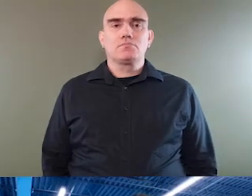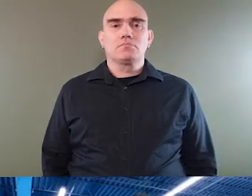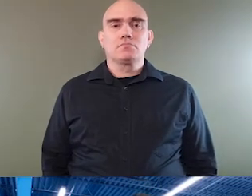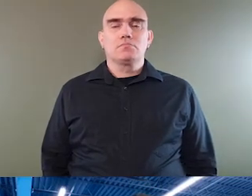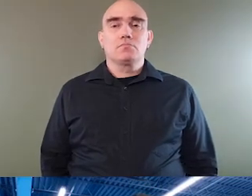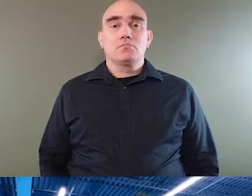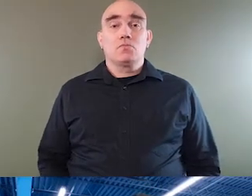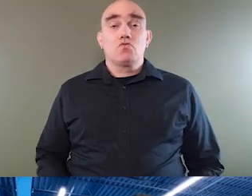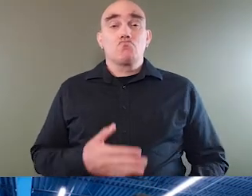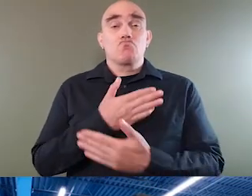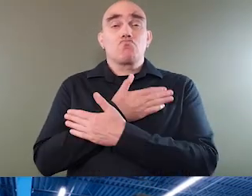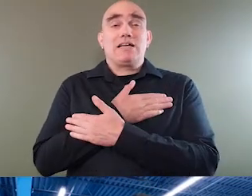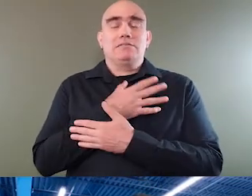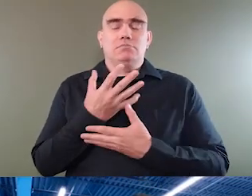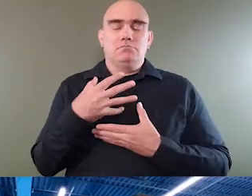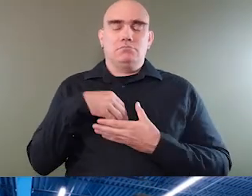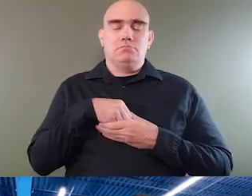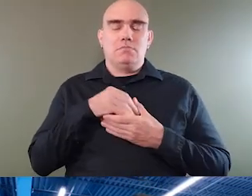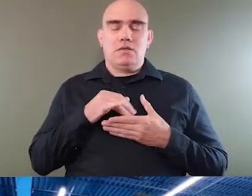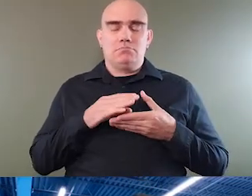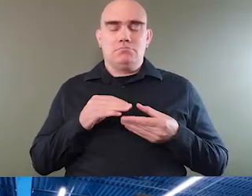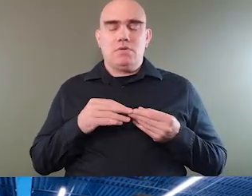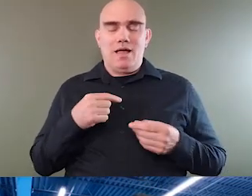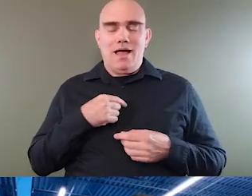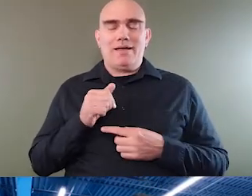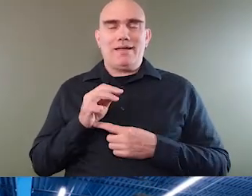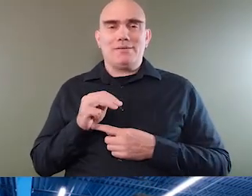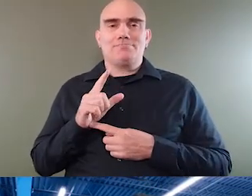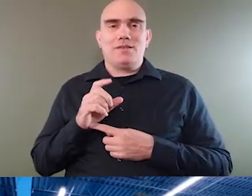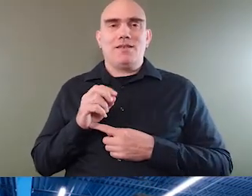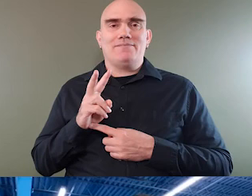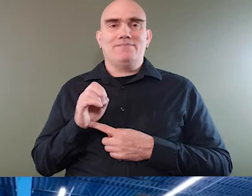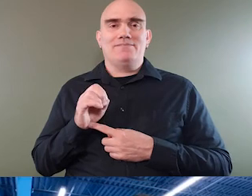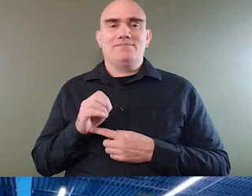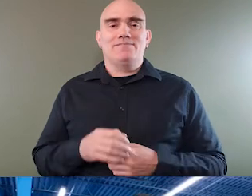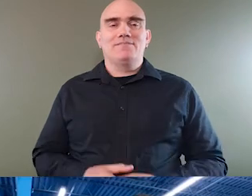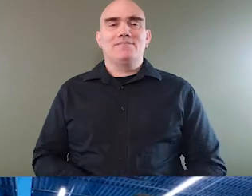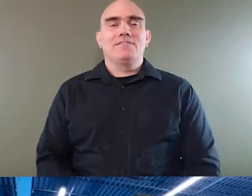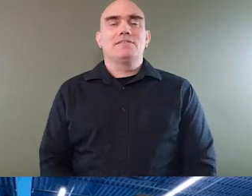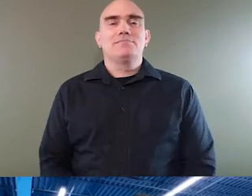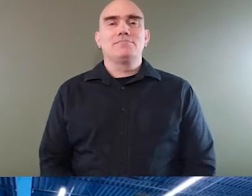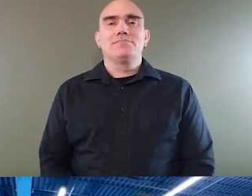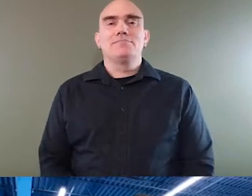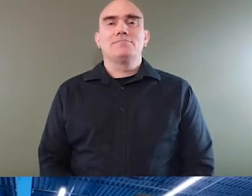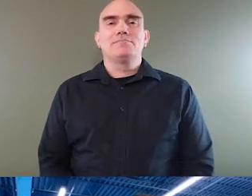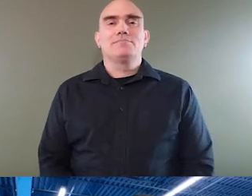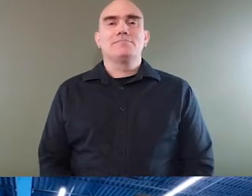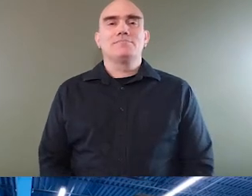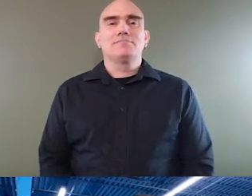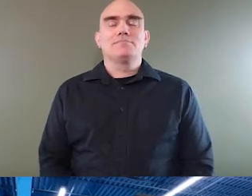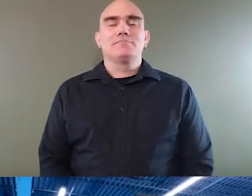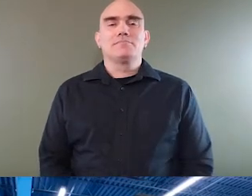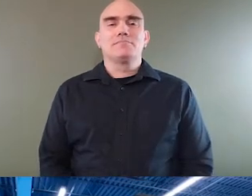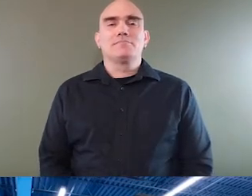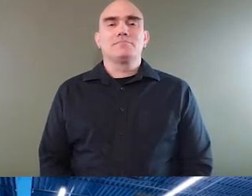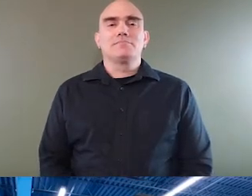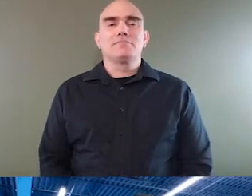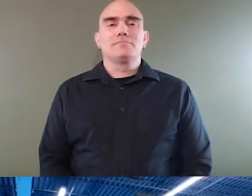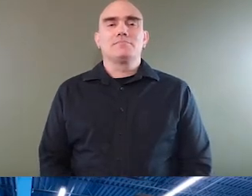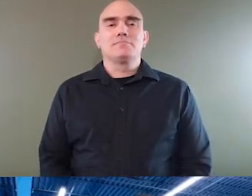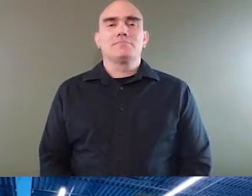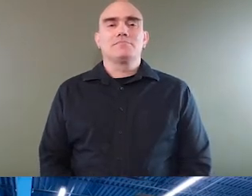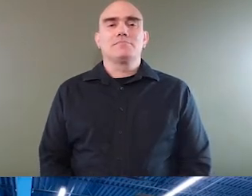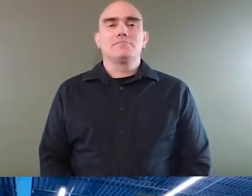Rest in the message to yourself, I am love.